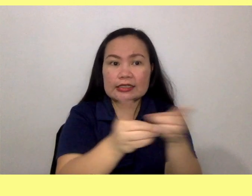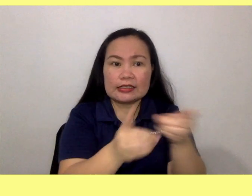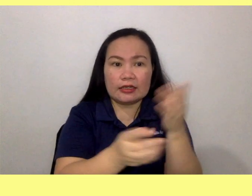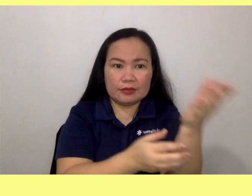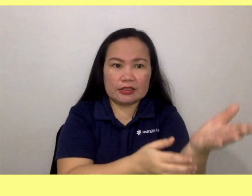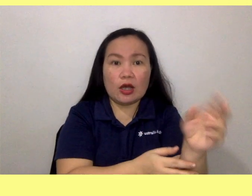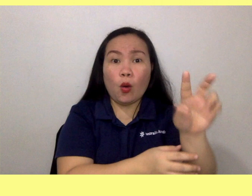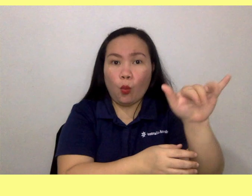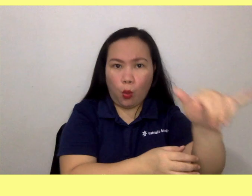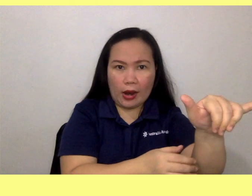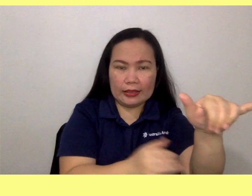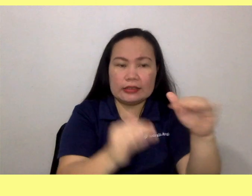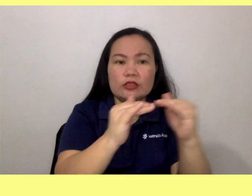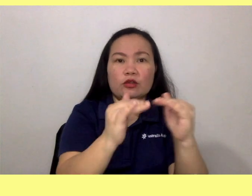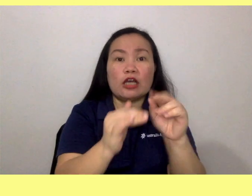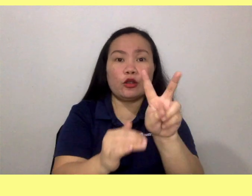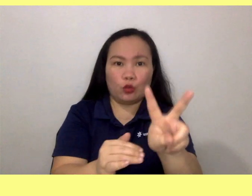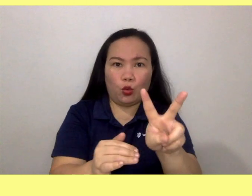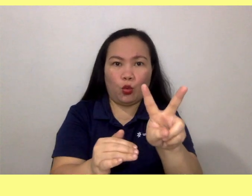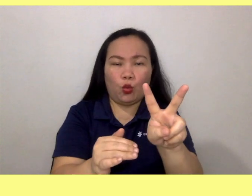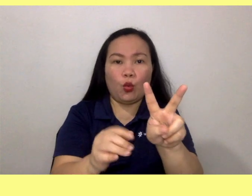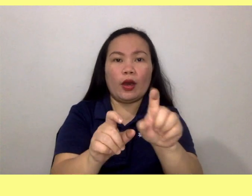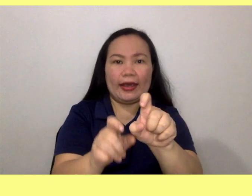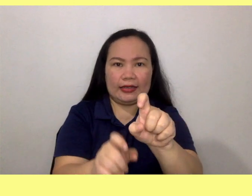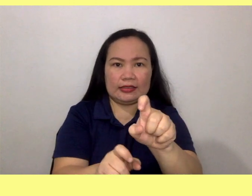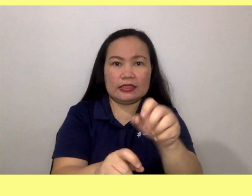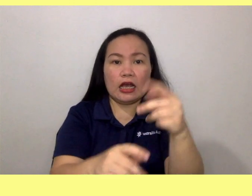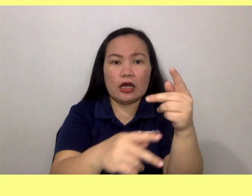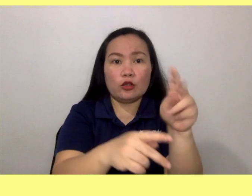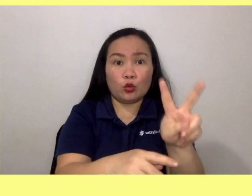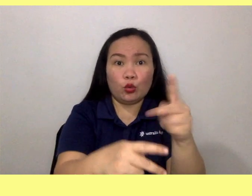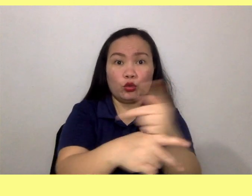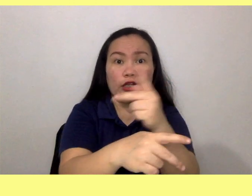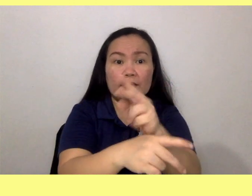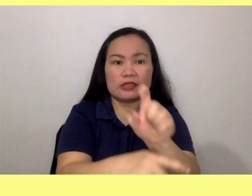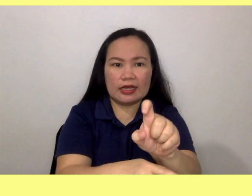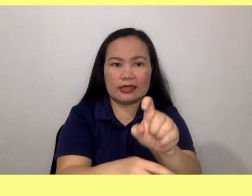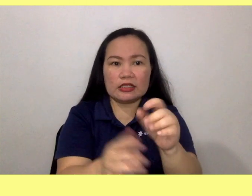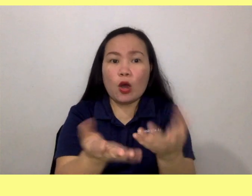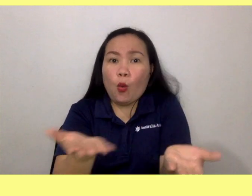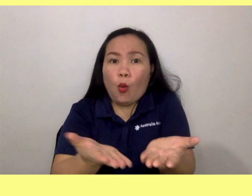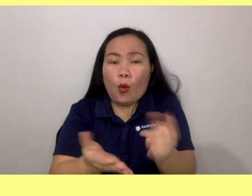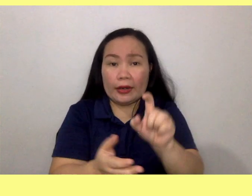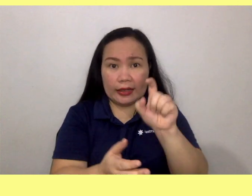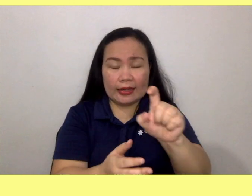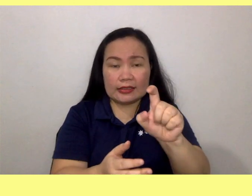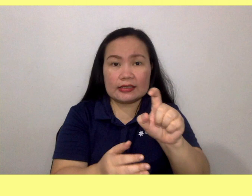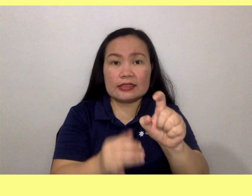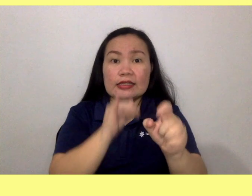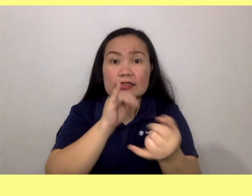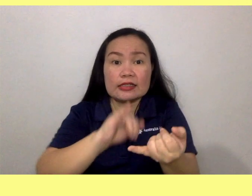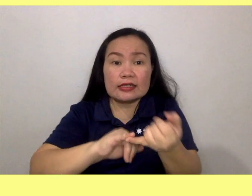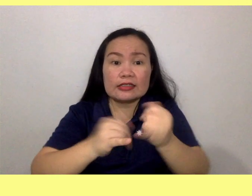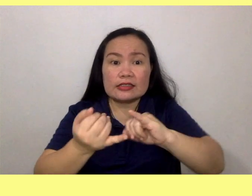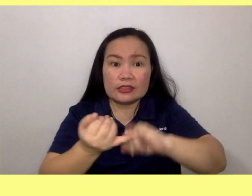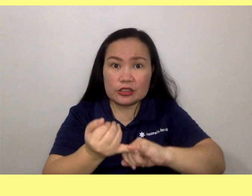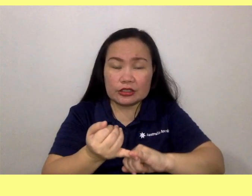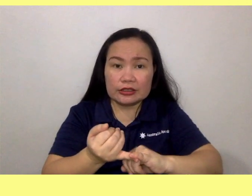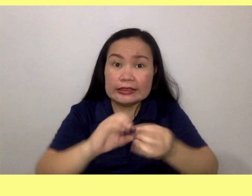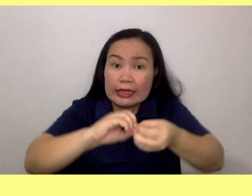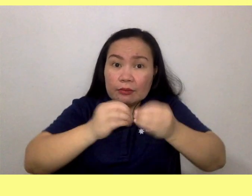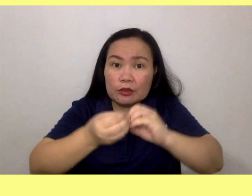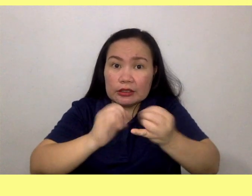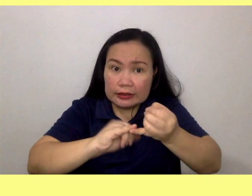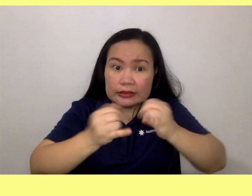this equation. Y is equal to 2 times x, where x is an integer from